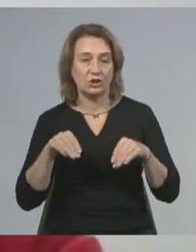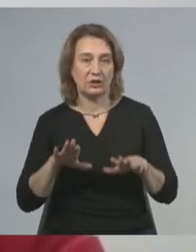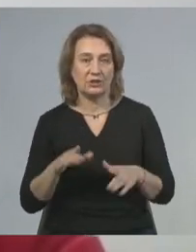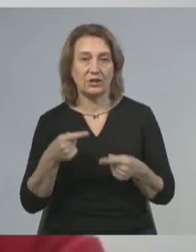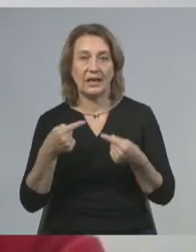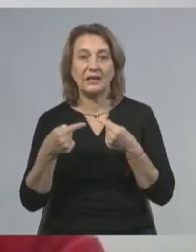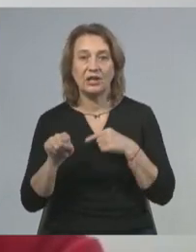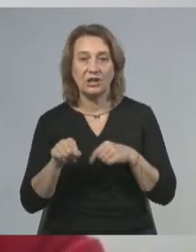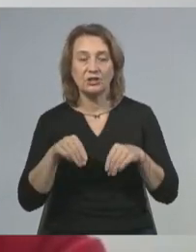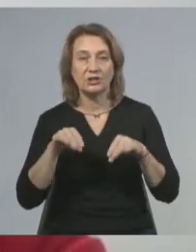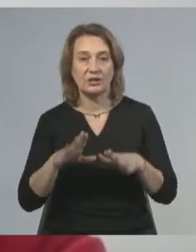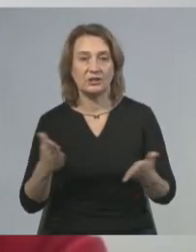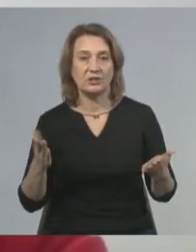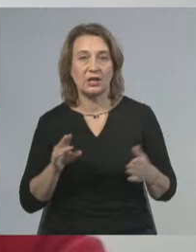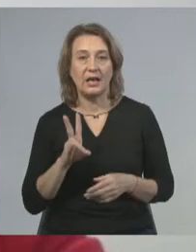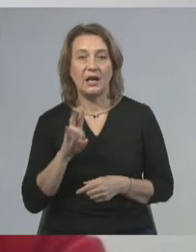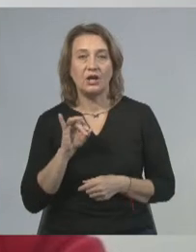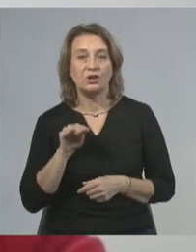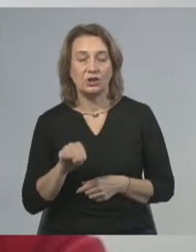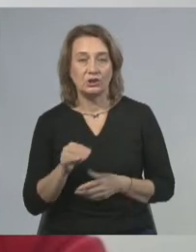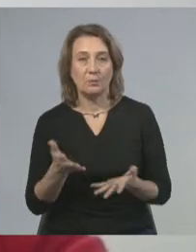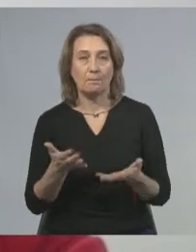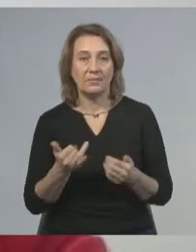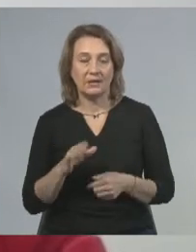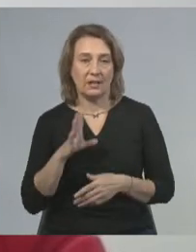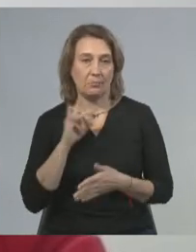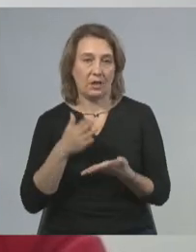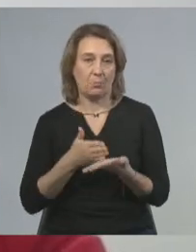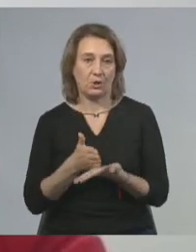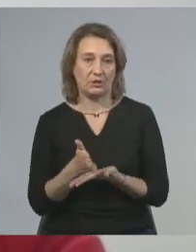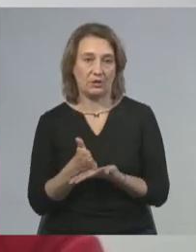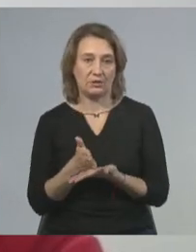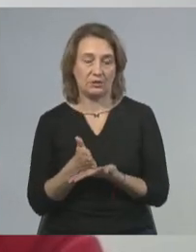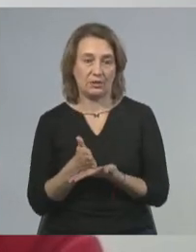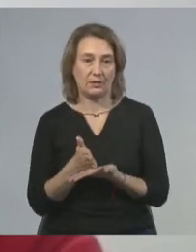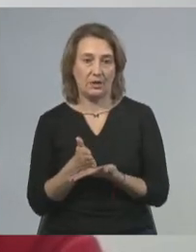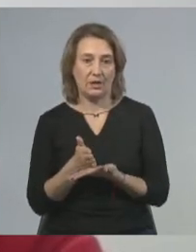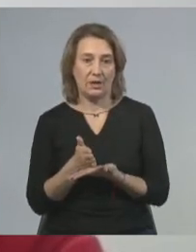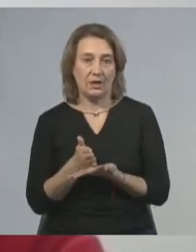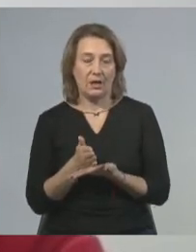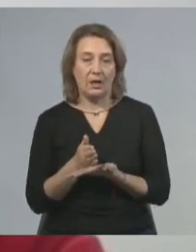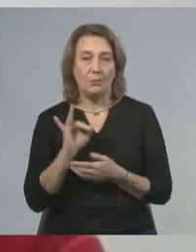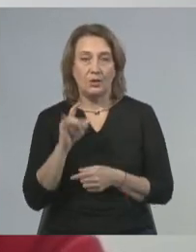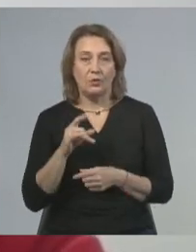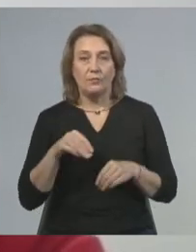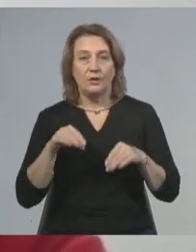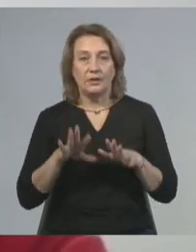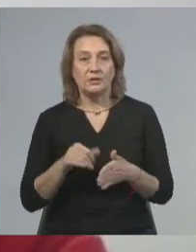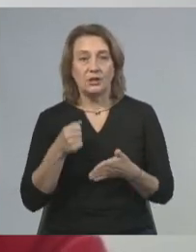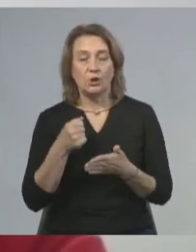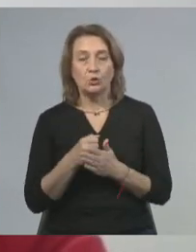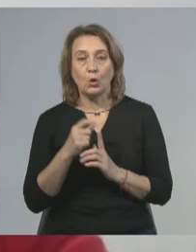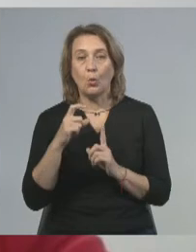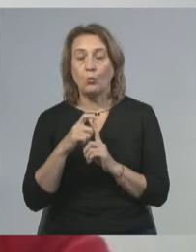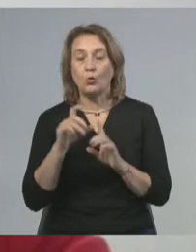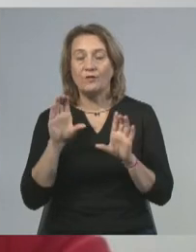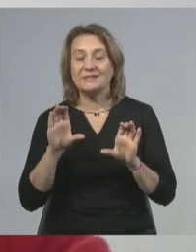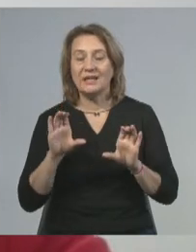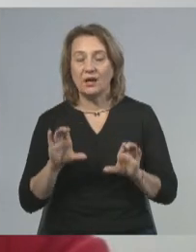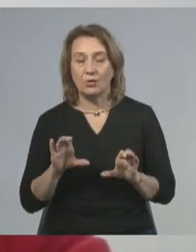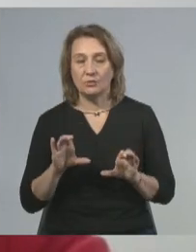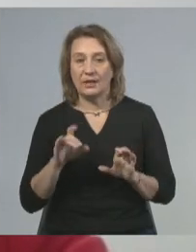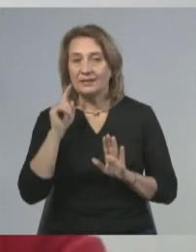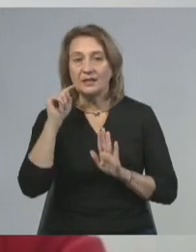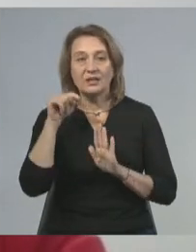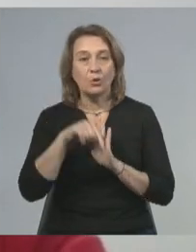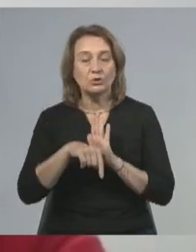central election committee if it made another decision it would be highly risked the central